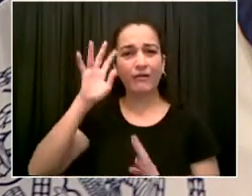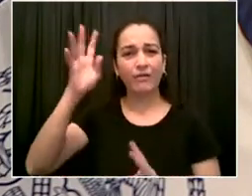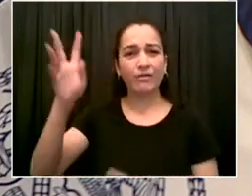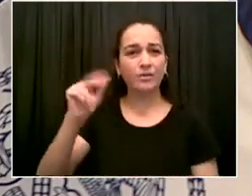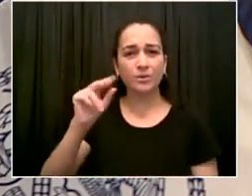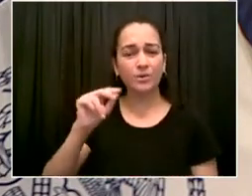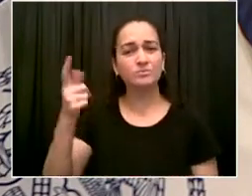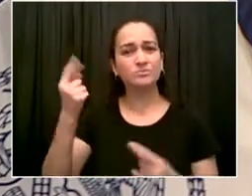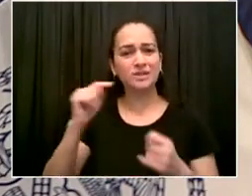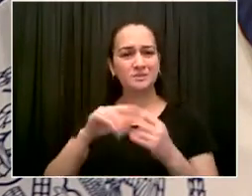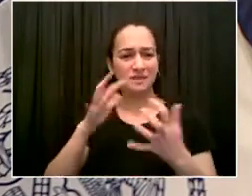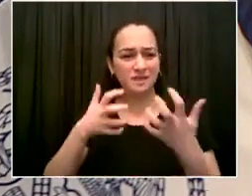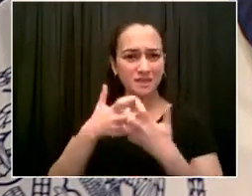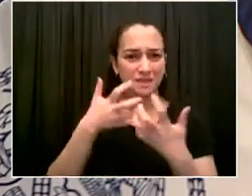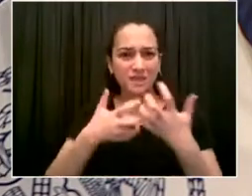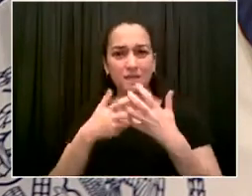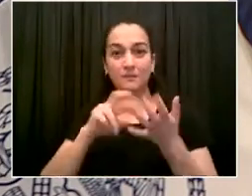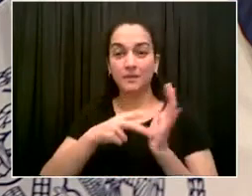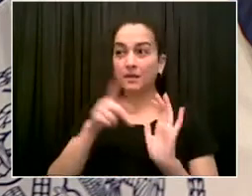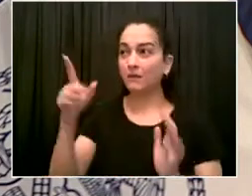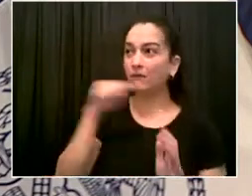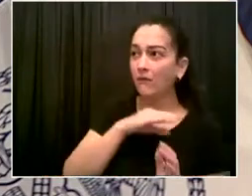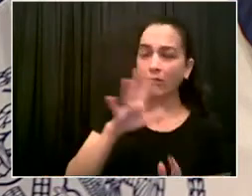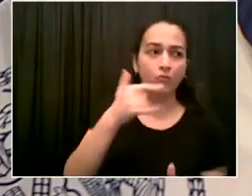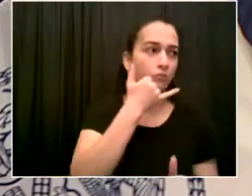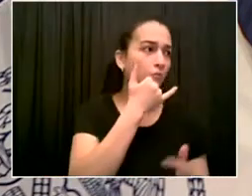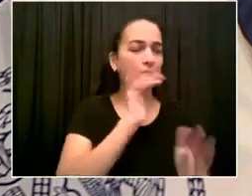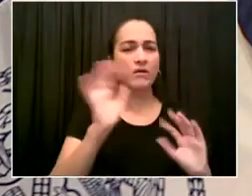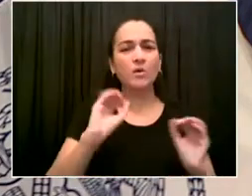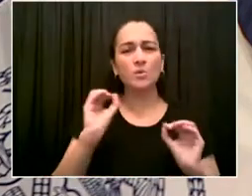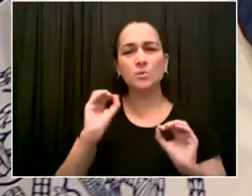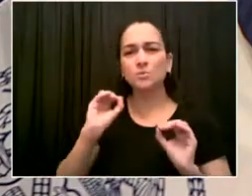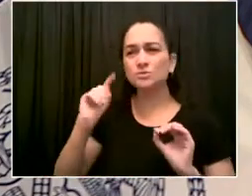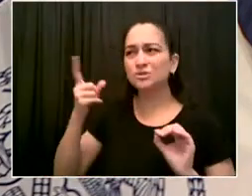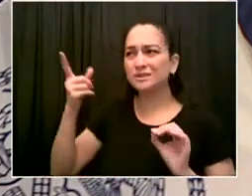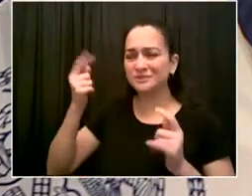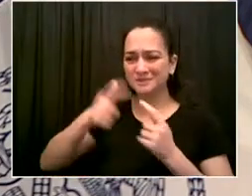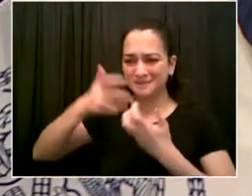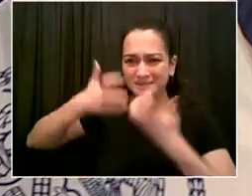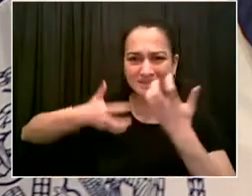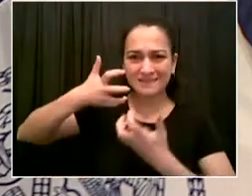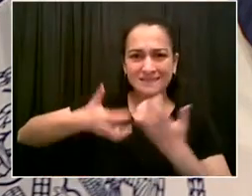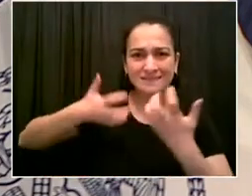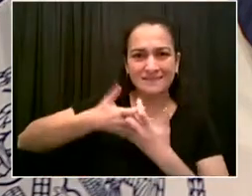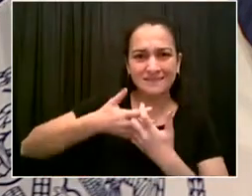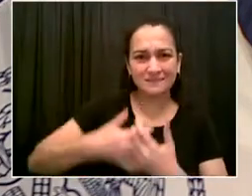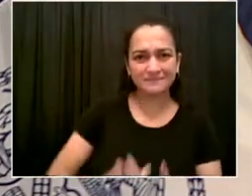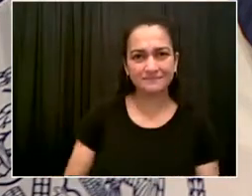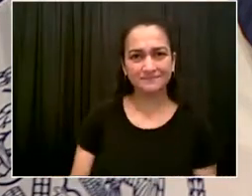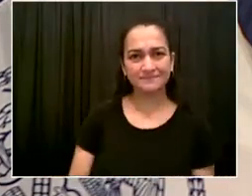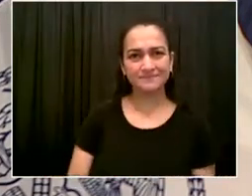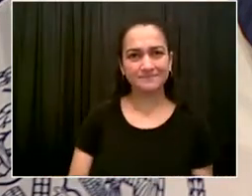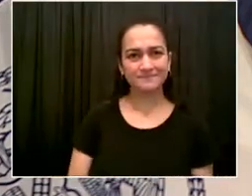well, that's a stunning achievement. That same scientific and medical community did that for all of us. Go ahead, Bob.